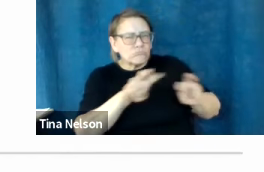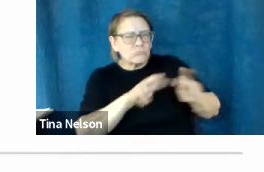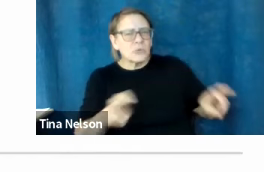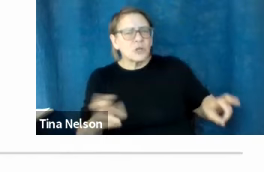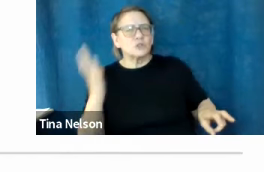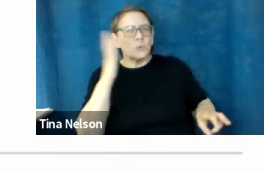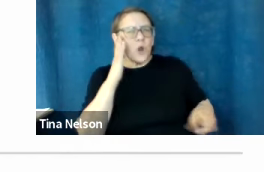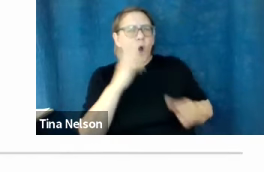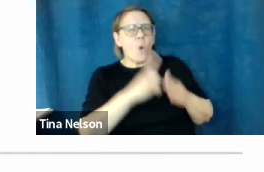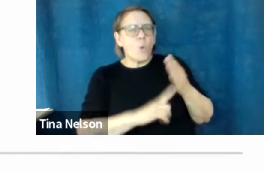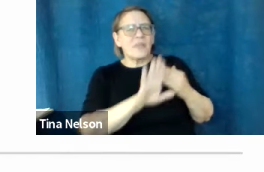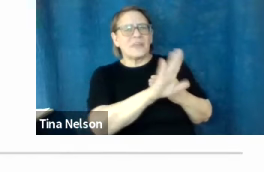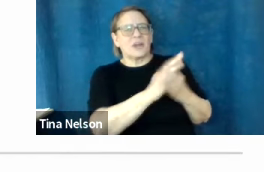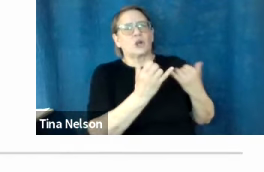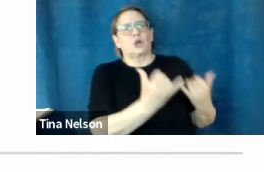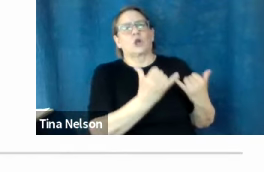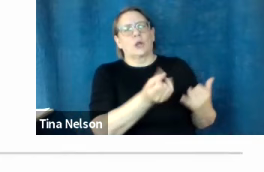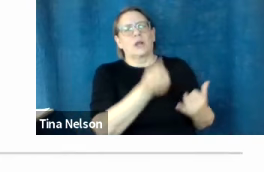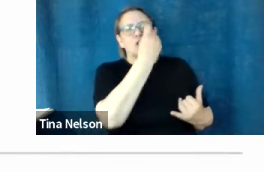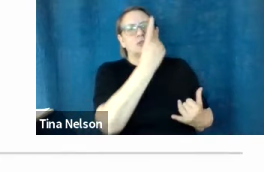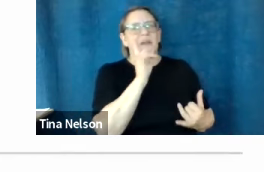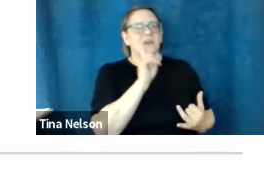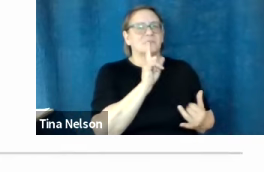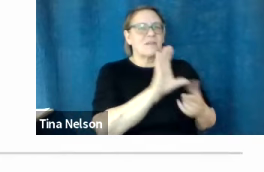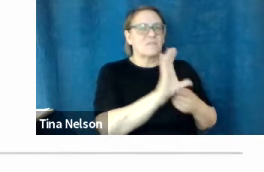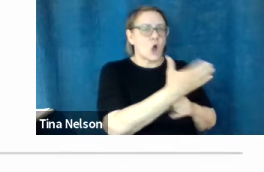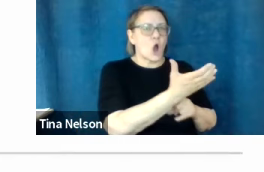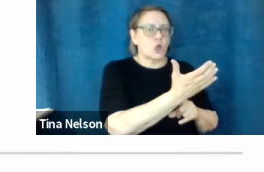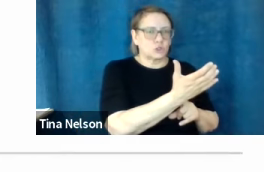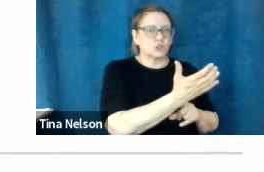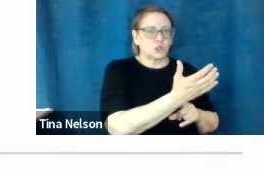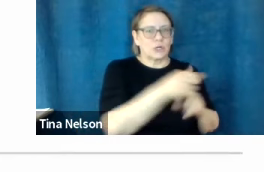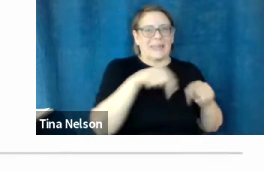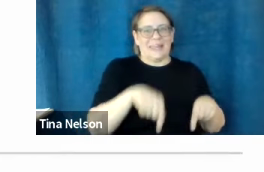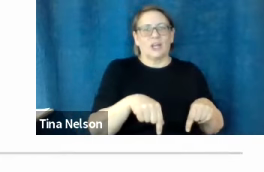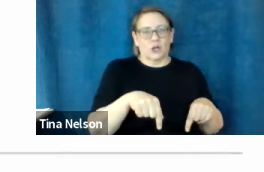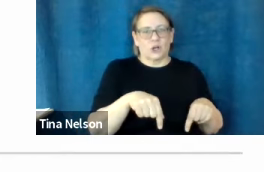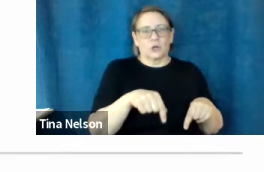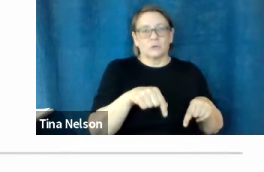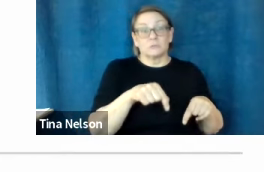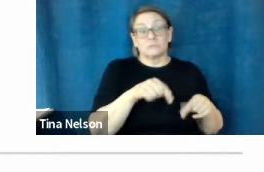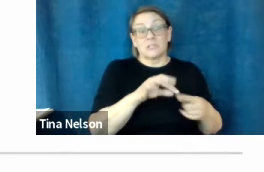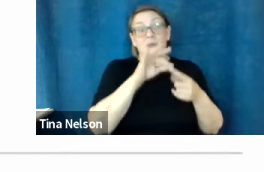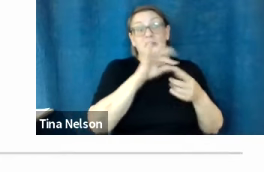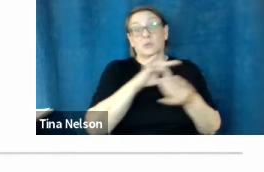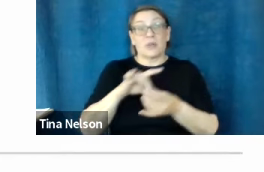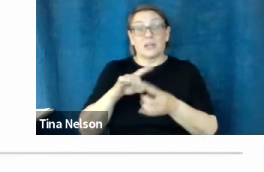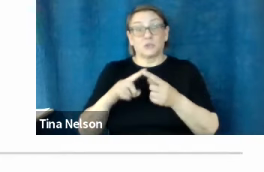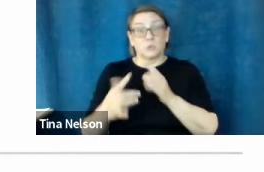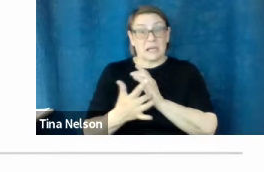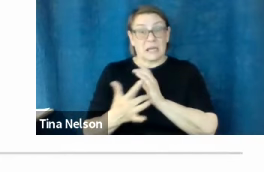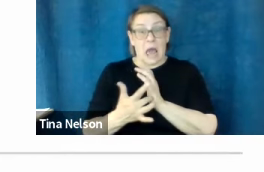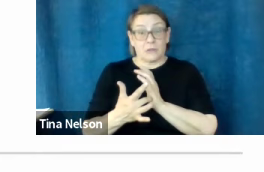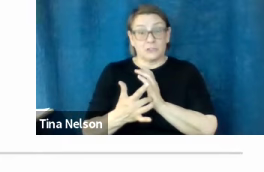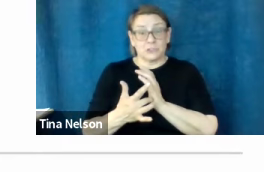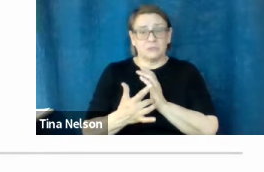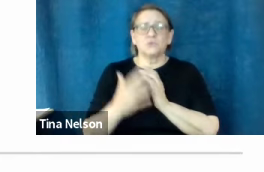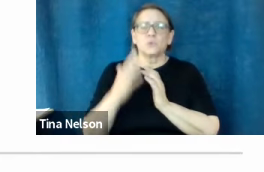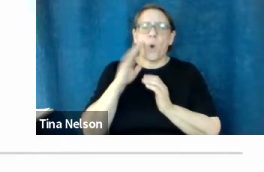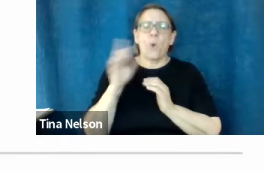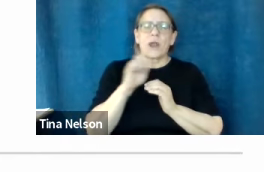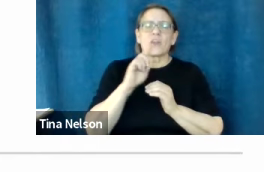current understanding of deaf culture abroad and specifically here in terms of technology to better address where their knowledge gaps